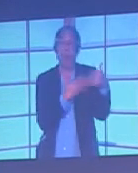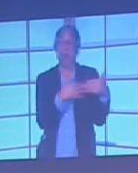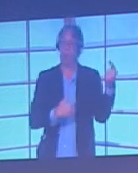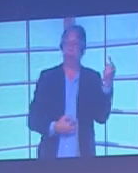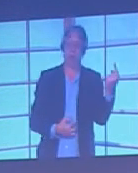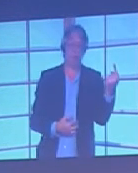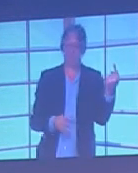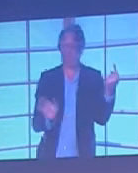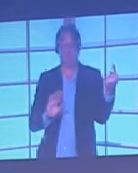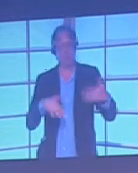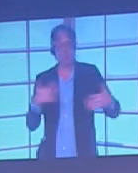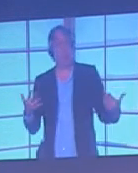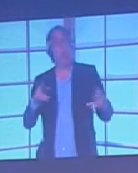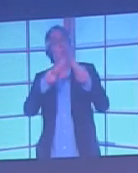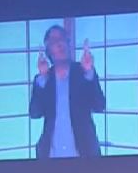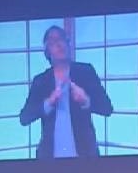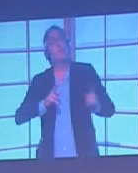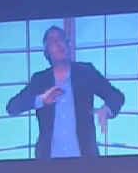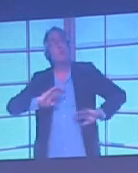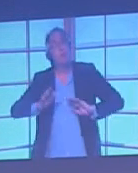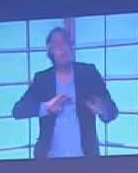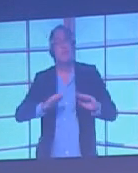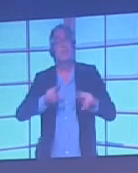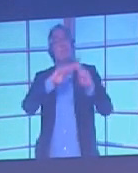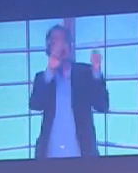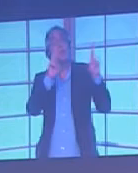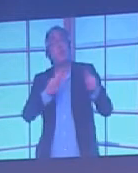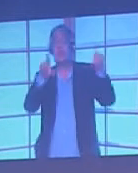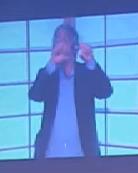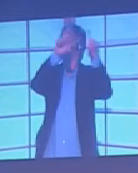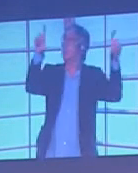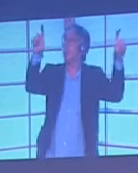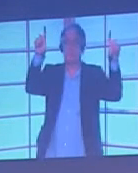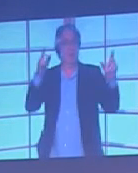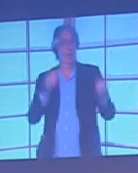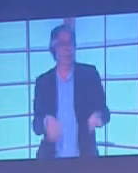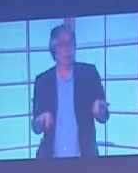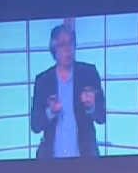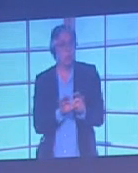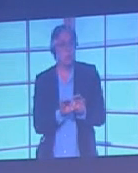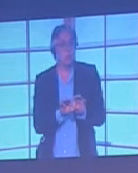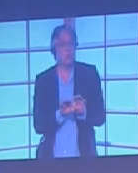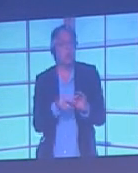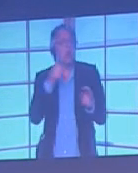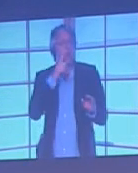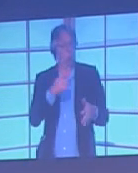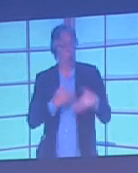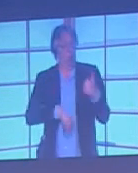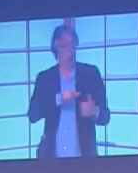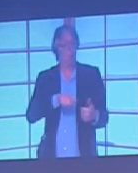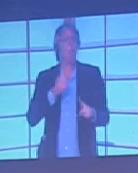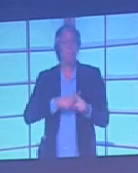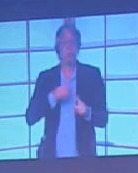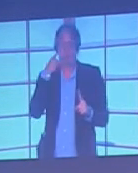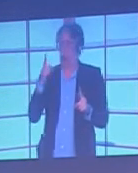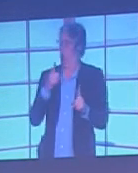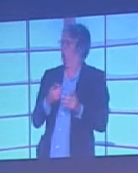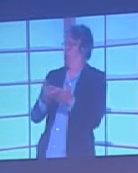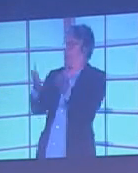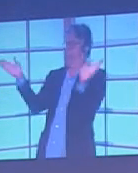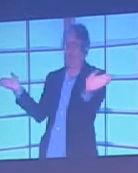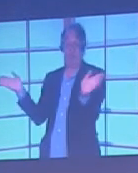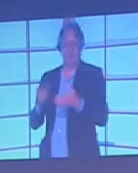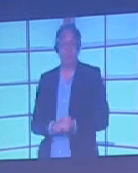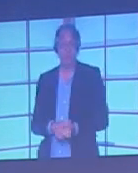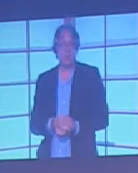international signs and symbols, of course, are important to disabled people, but to the wider population. Let's be clear.